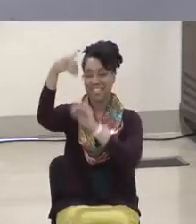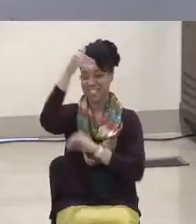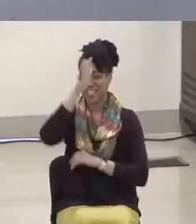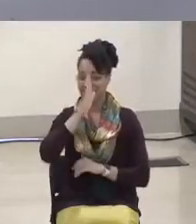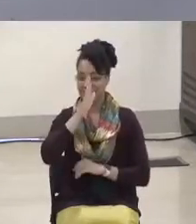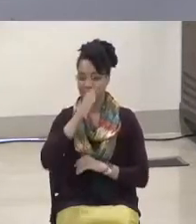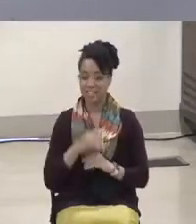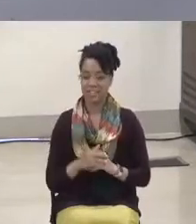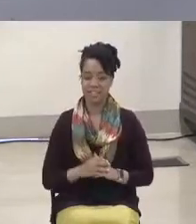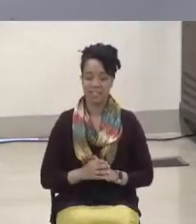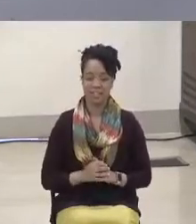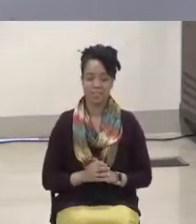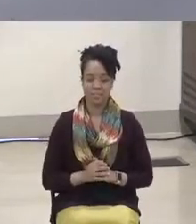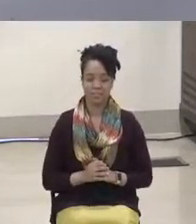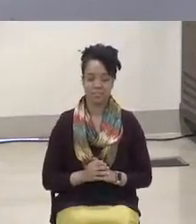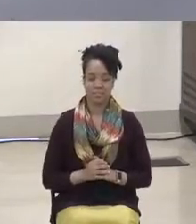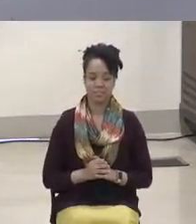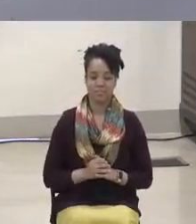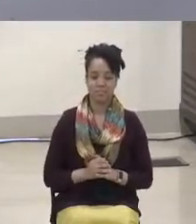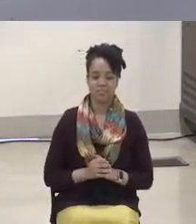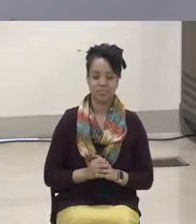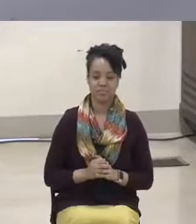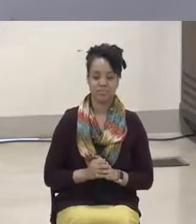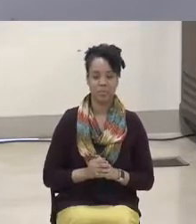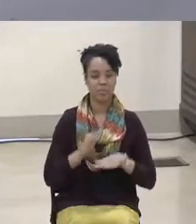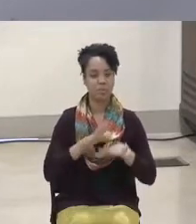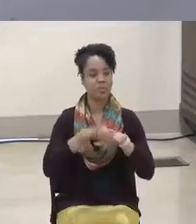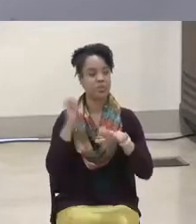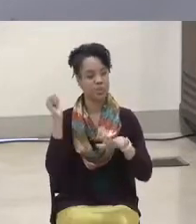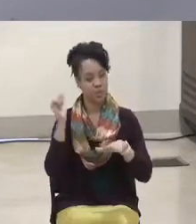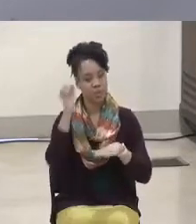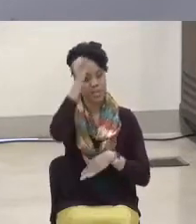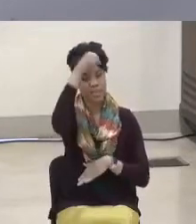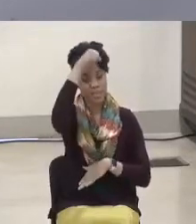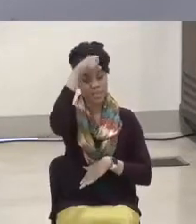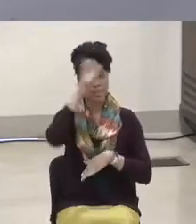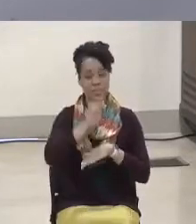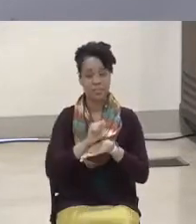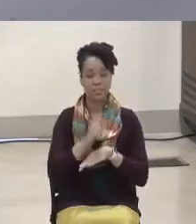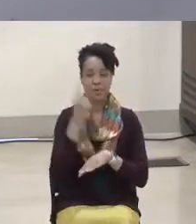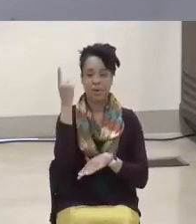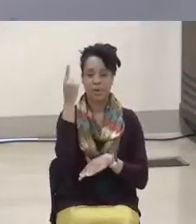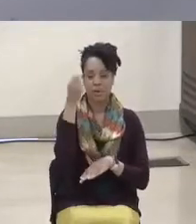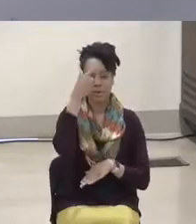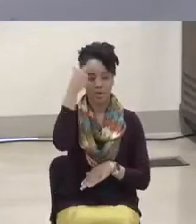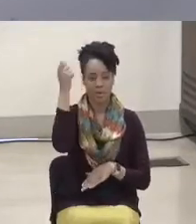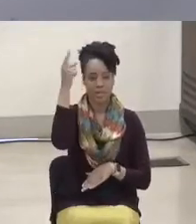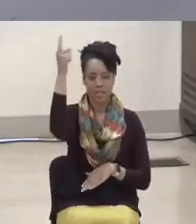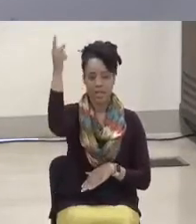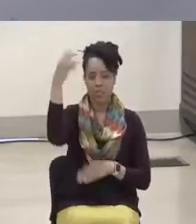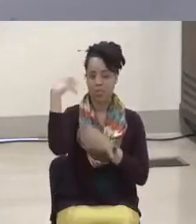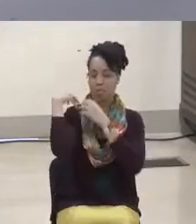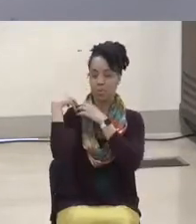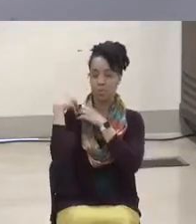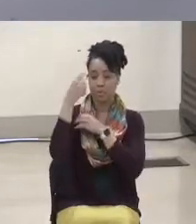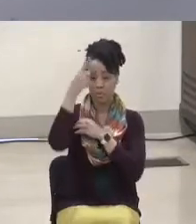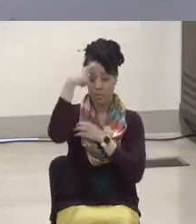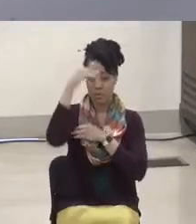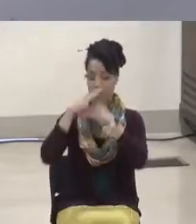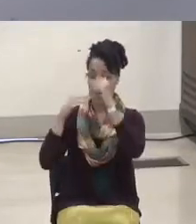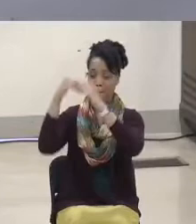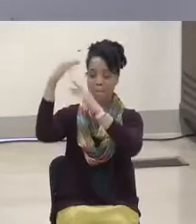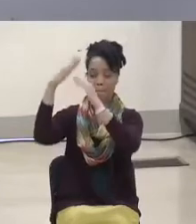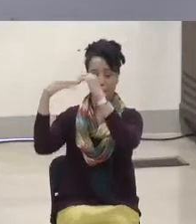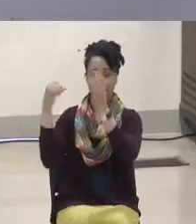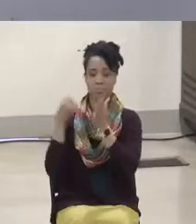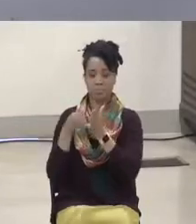le pertenecía a Dios. It was called Solomon's temple only because he was responsible for building it.